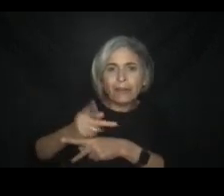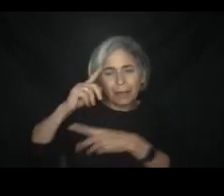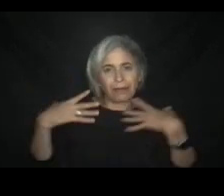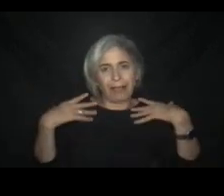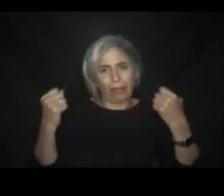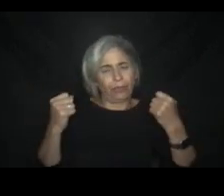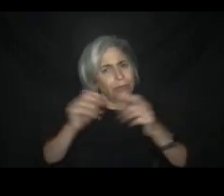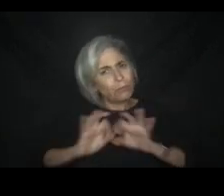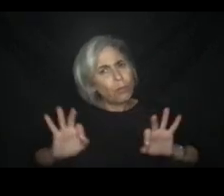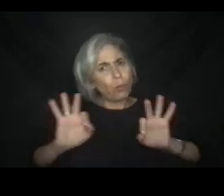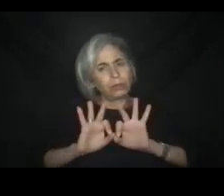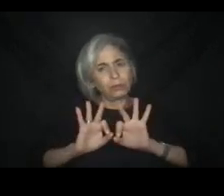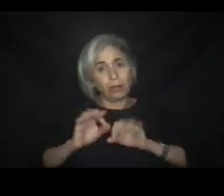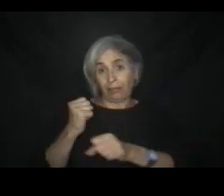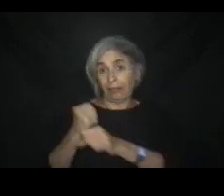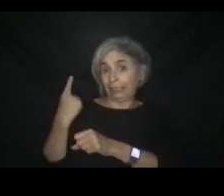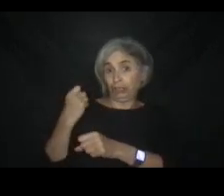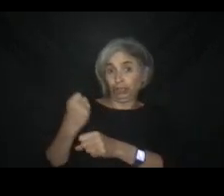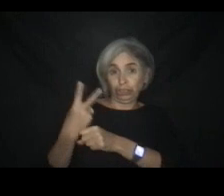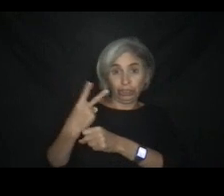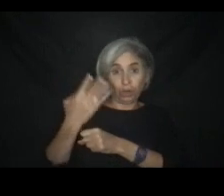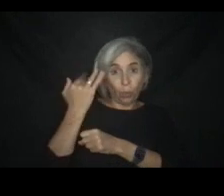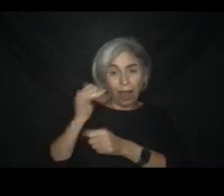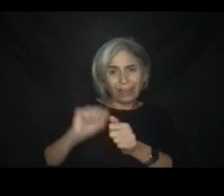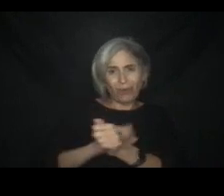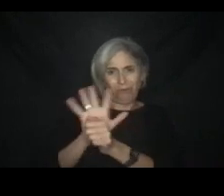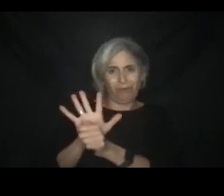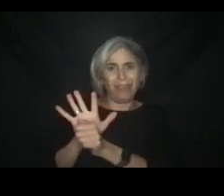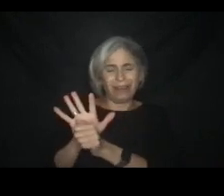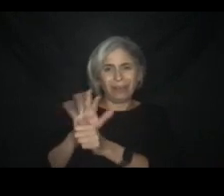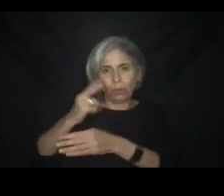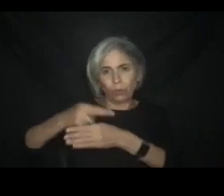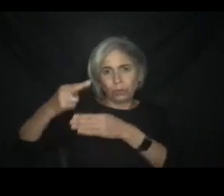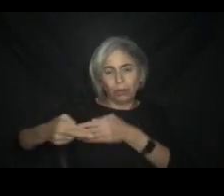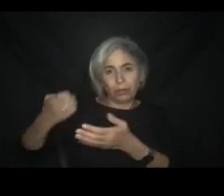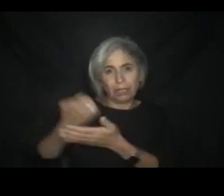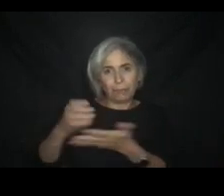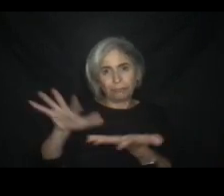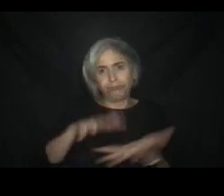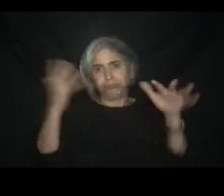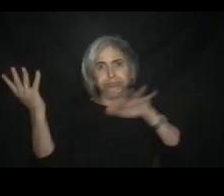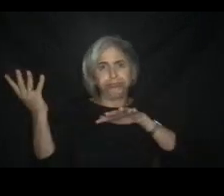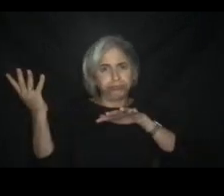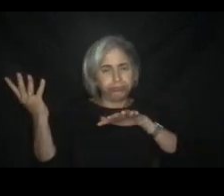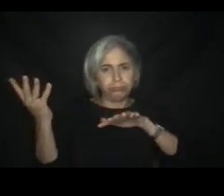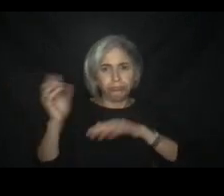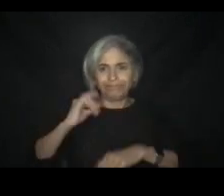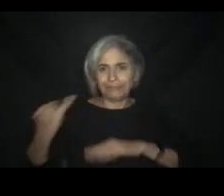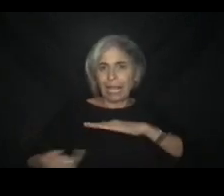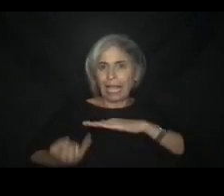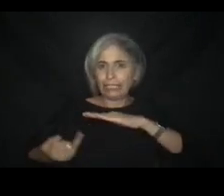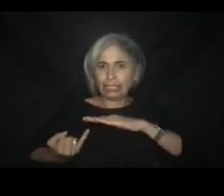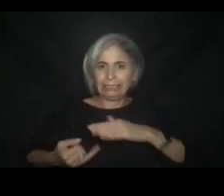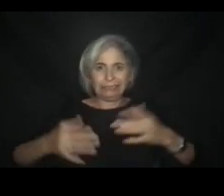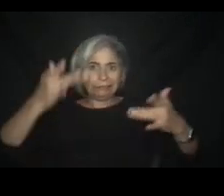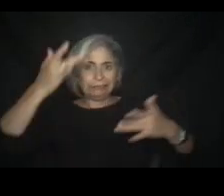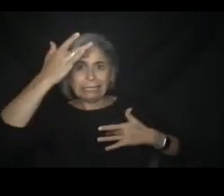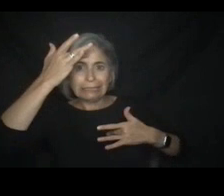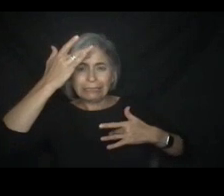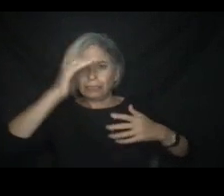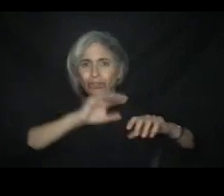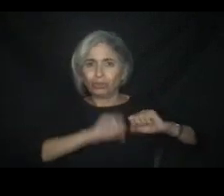pronounced in the last 2 years due to COVID-19 and the resulting economic crisis, isolation, sickness,